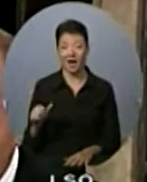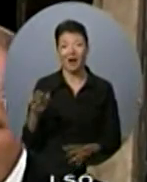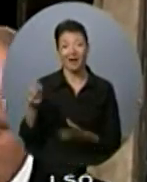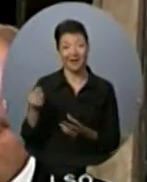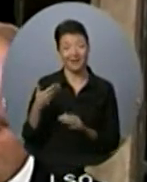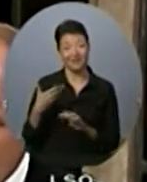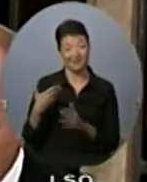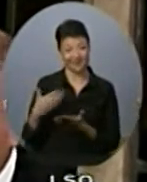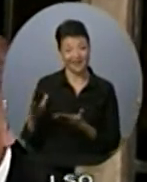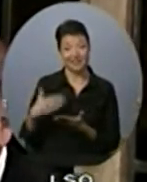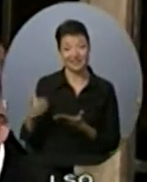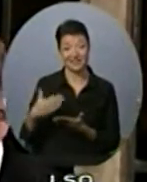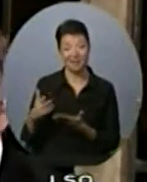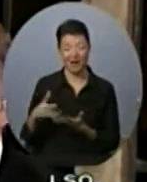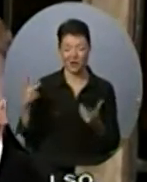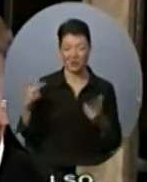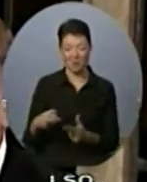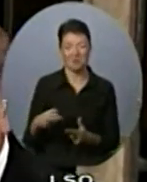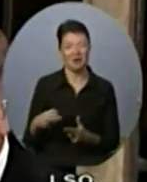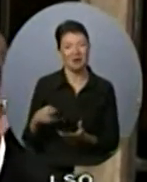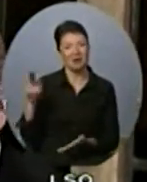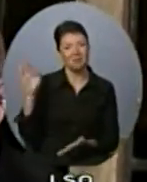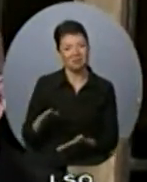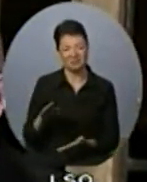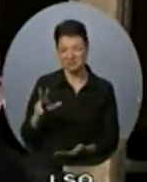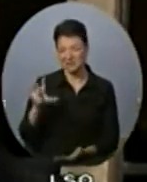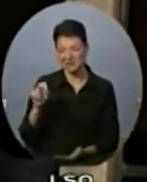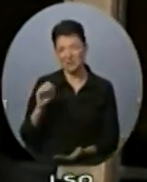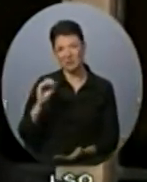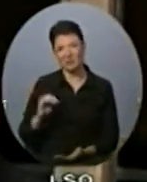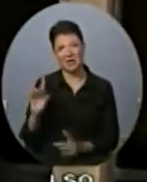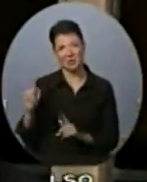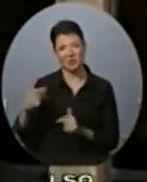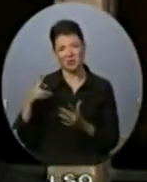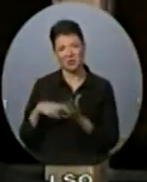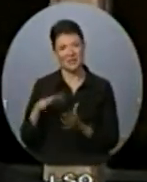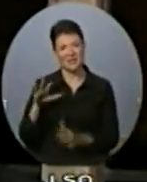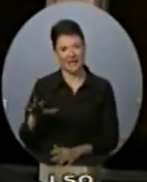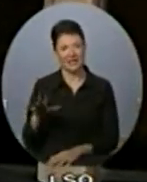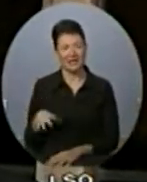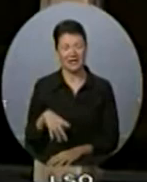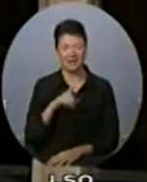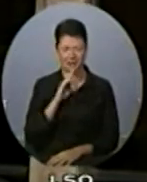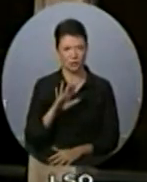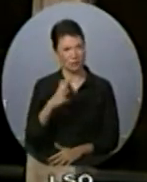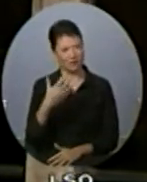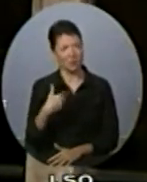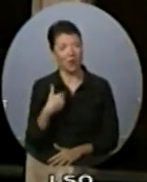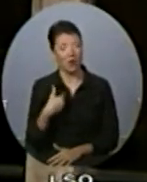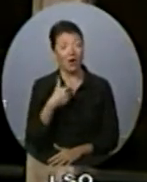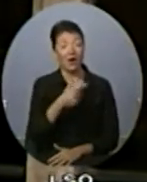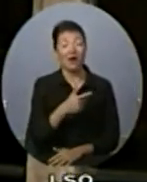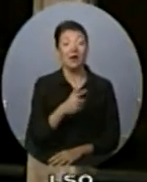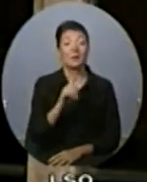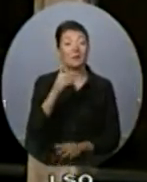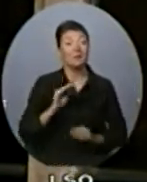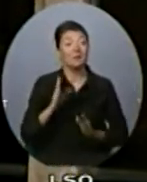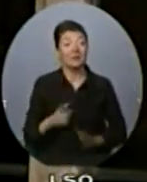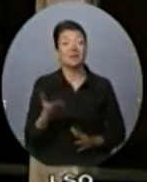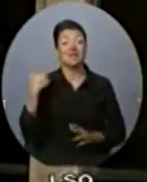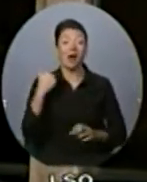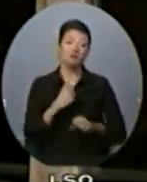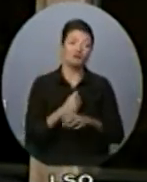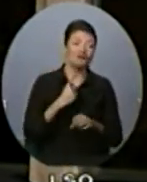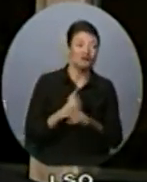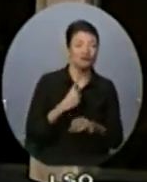given the Prime Minister stated in his 2006 campaign, and this is his quote, "We will maintain the budget for ACOA." Now, this is a time